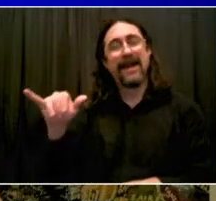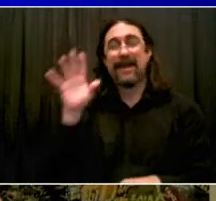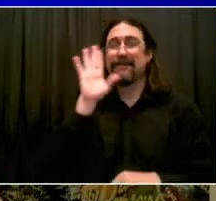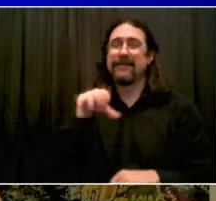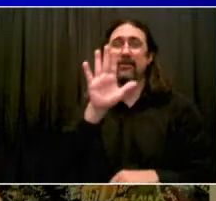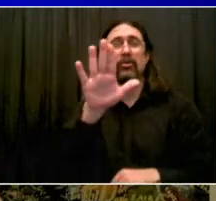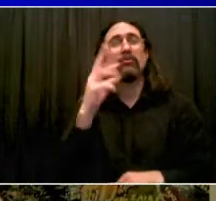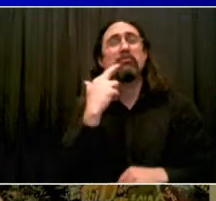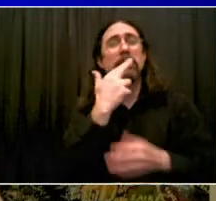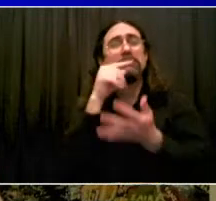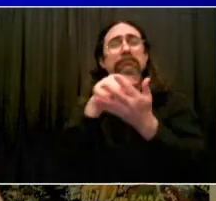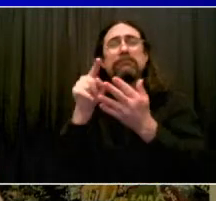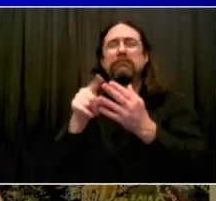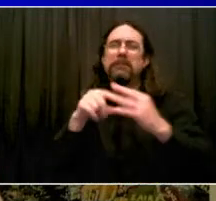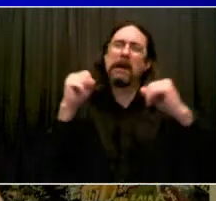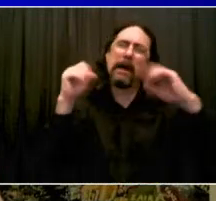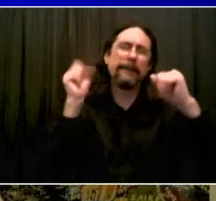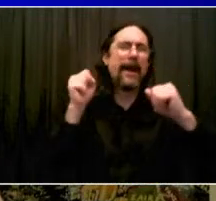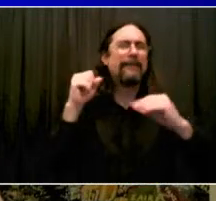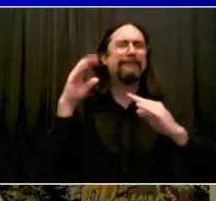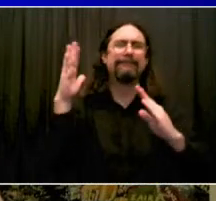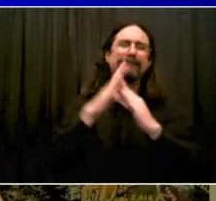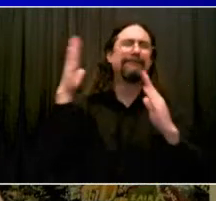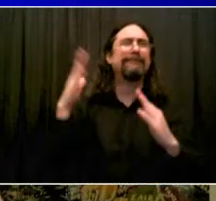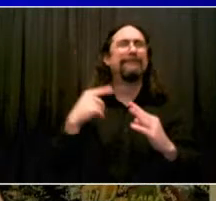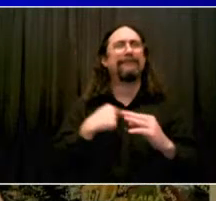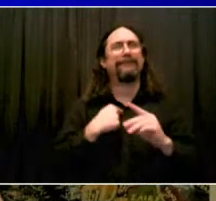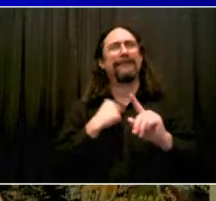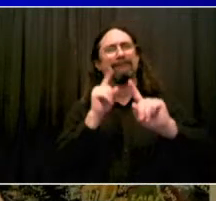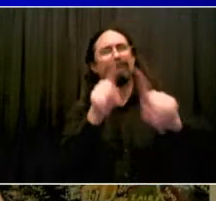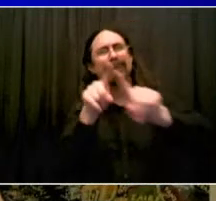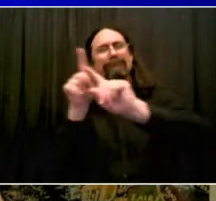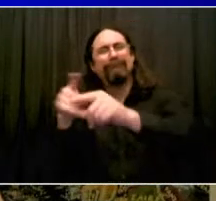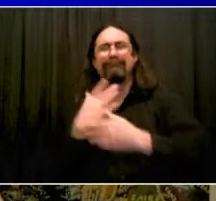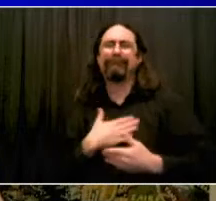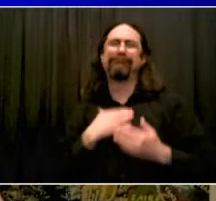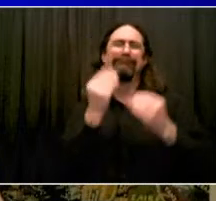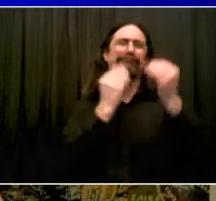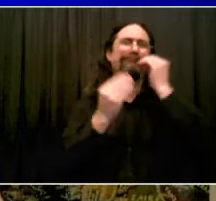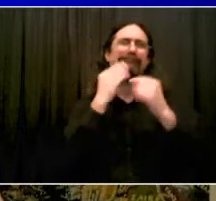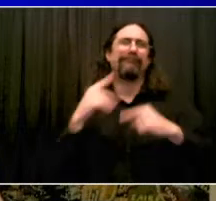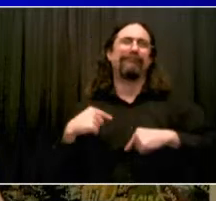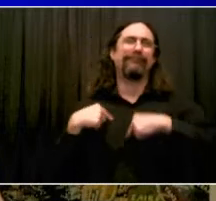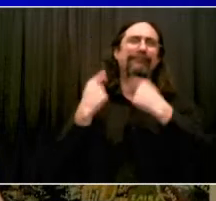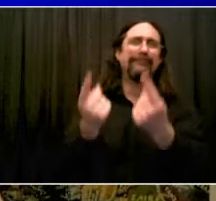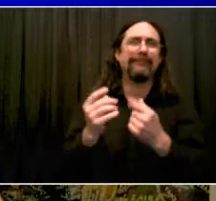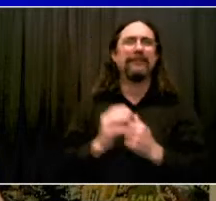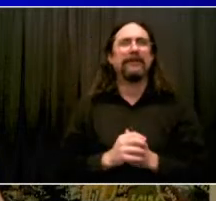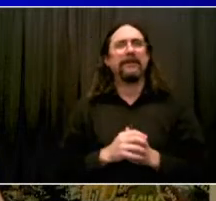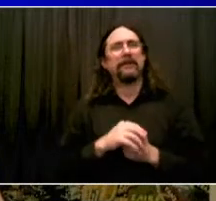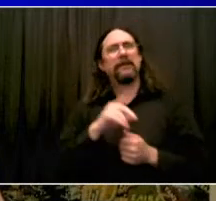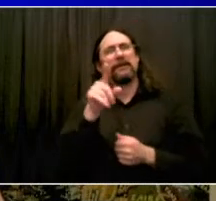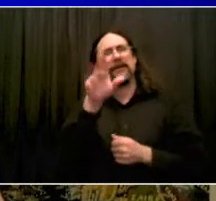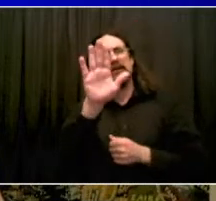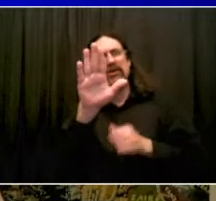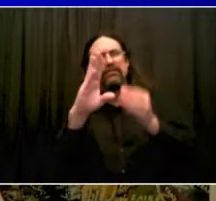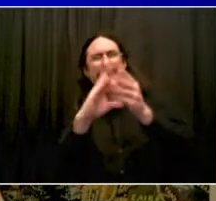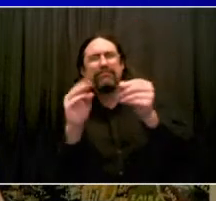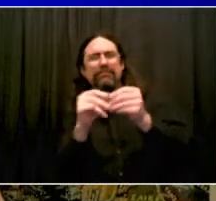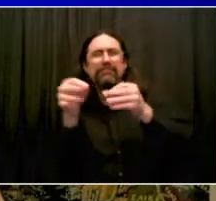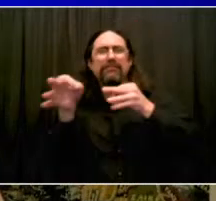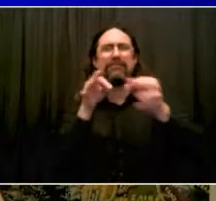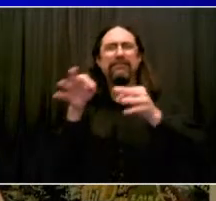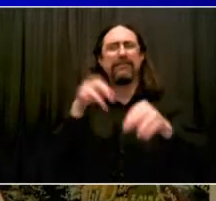the atmosphere you've created, the approach. It's positive, it's hopeful always, and that's exactly what we need now. And I love what you said,